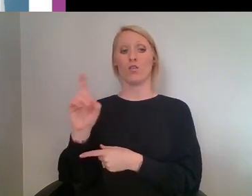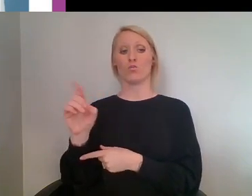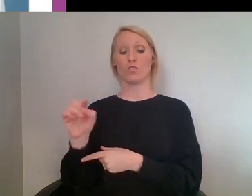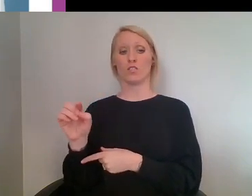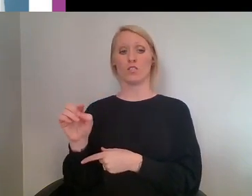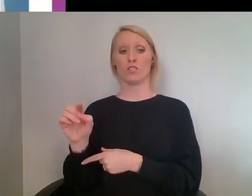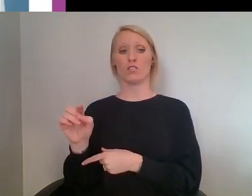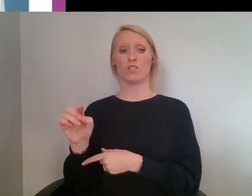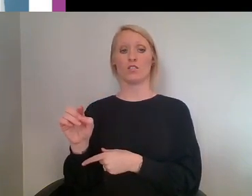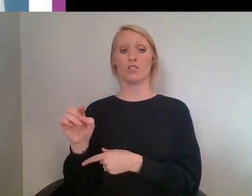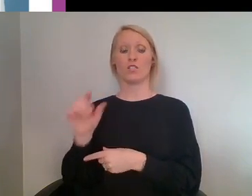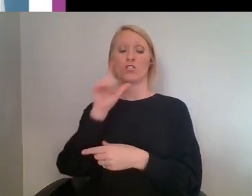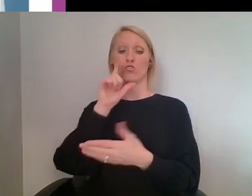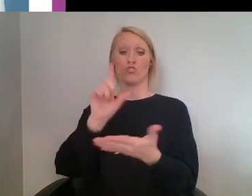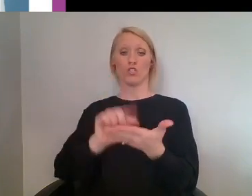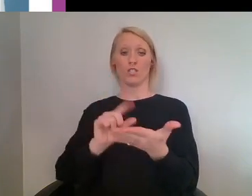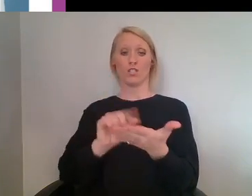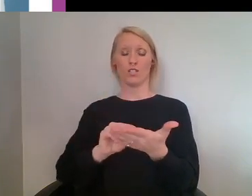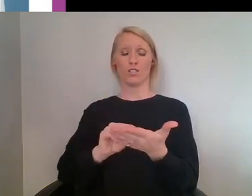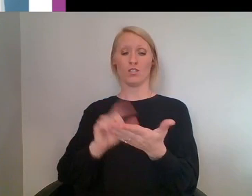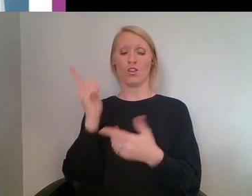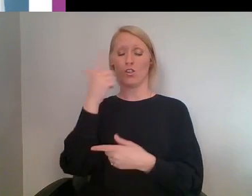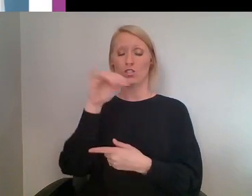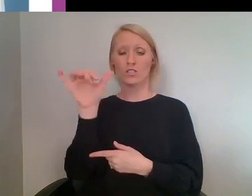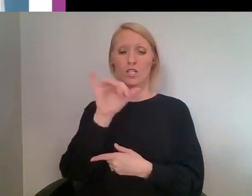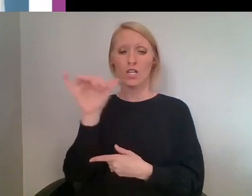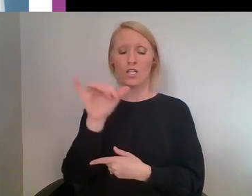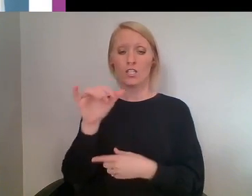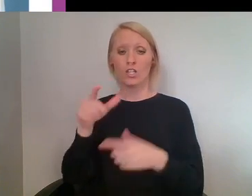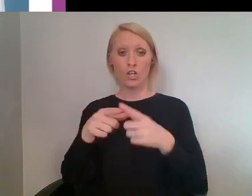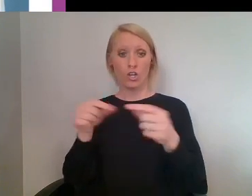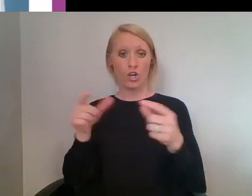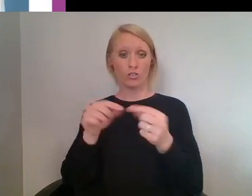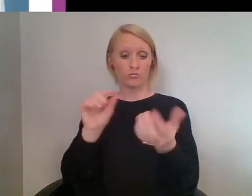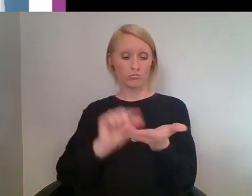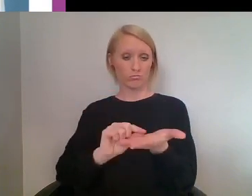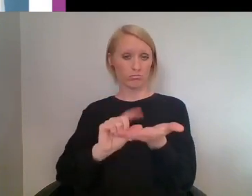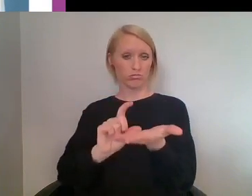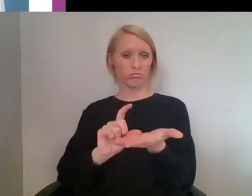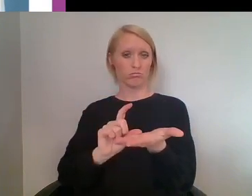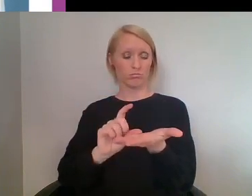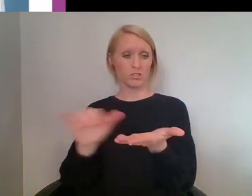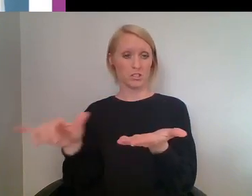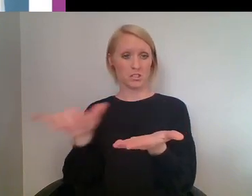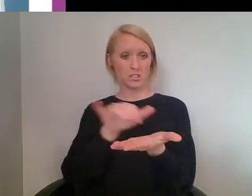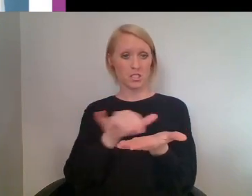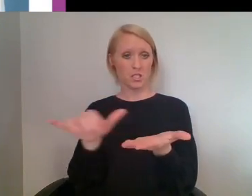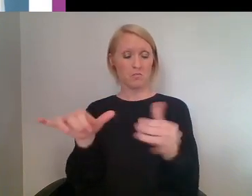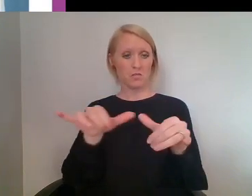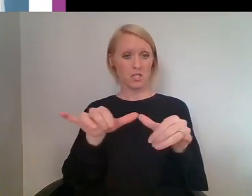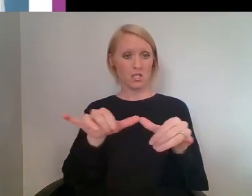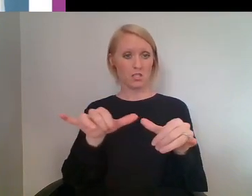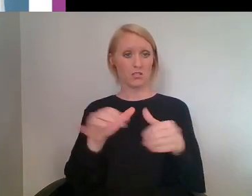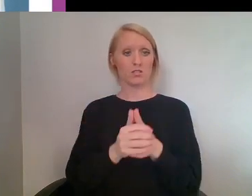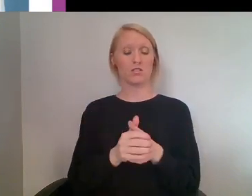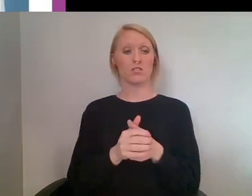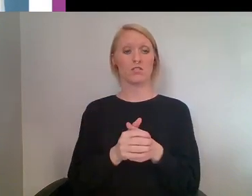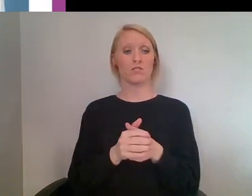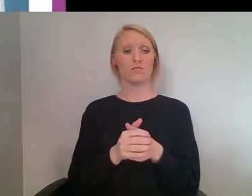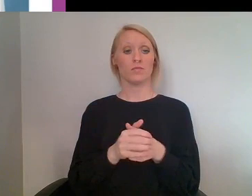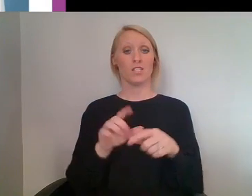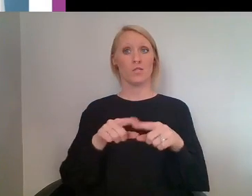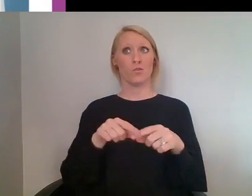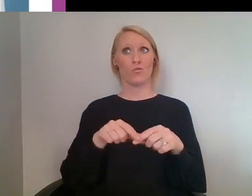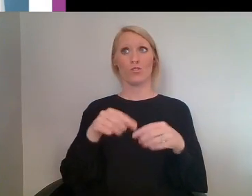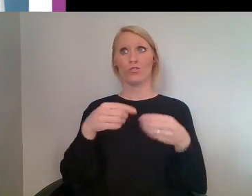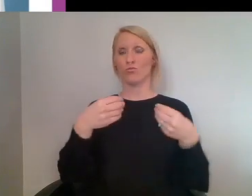It's a deck of cards. And depending on where you shop or where you get your chicken from, sometimes those chicken breasts can be huge, like the size of your